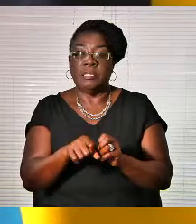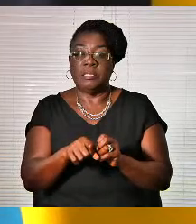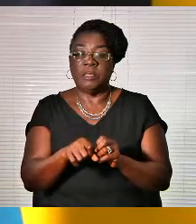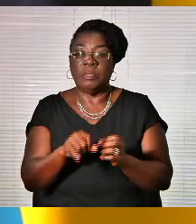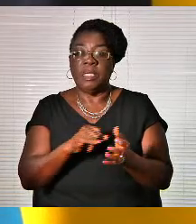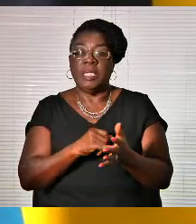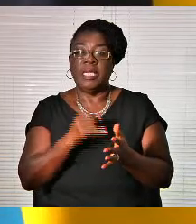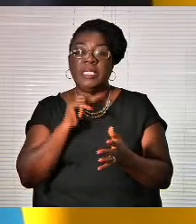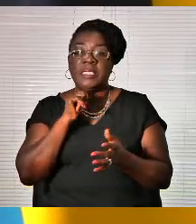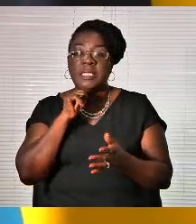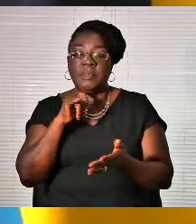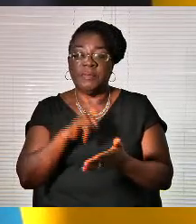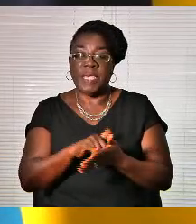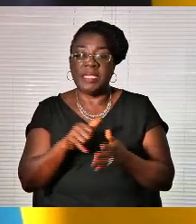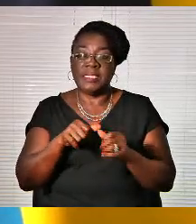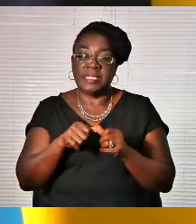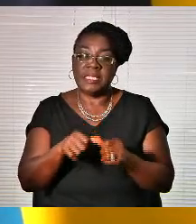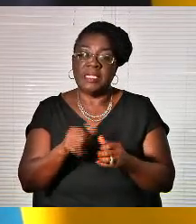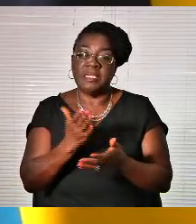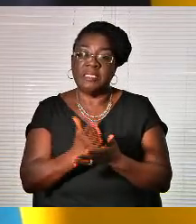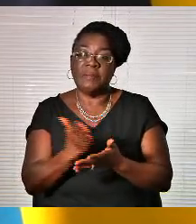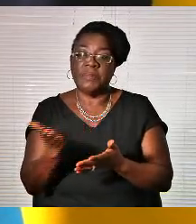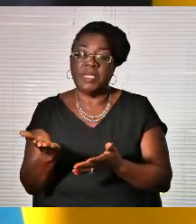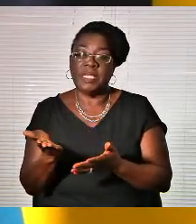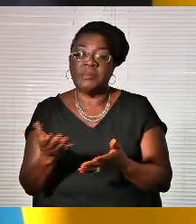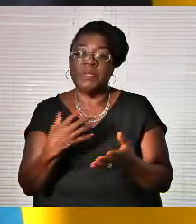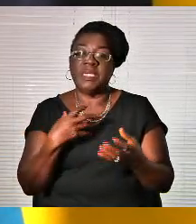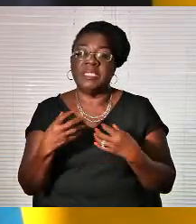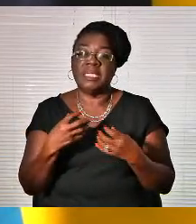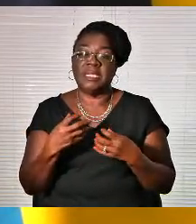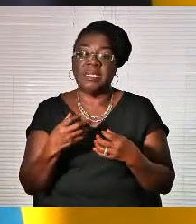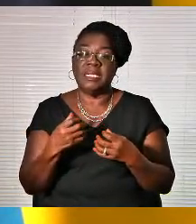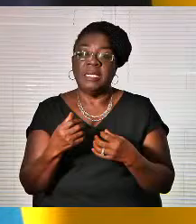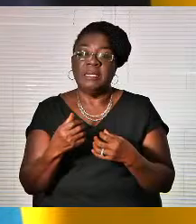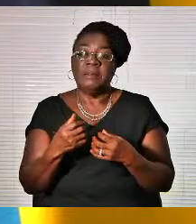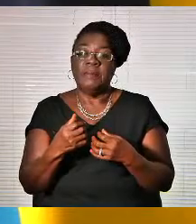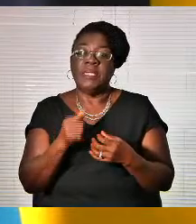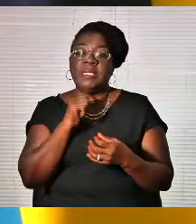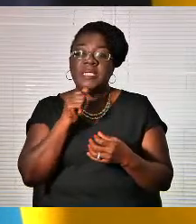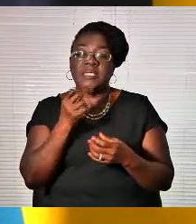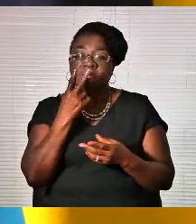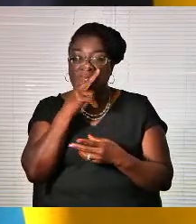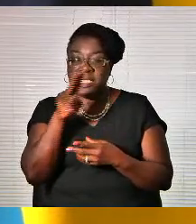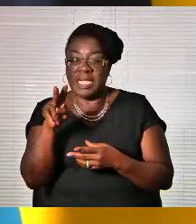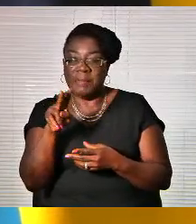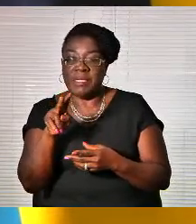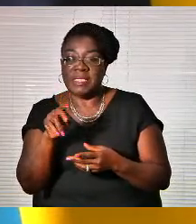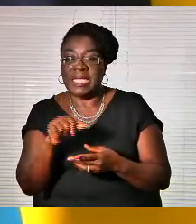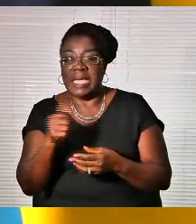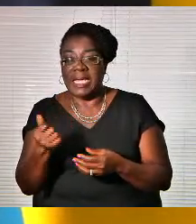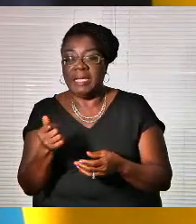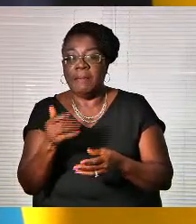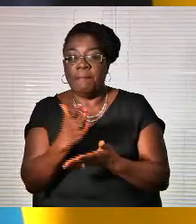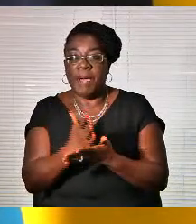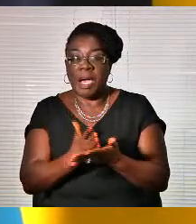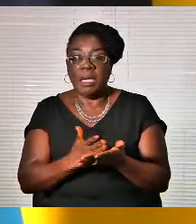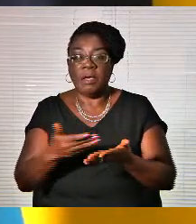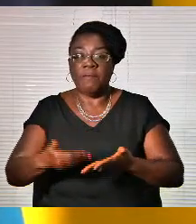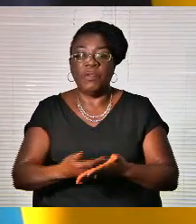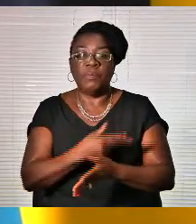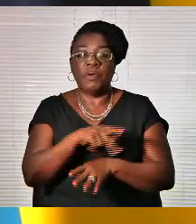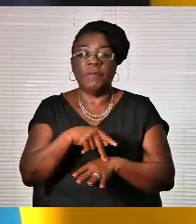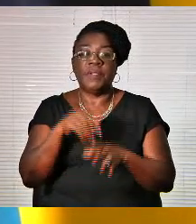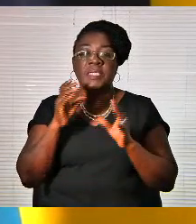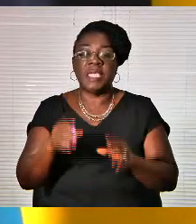is that still something that's being considered, given that it doesn't seem that any particular part of New Providence can be locked